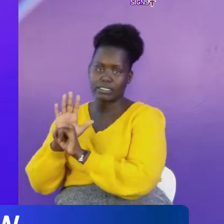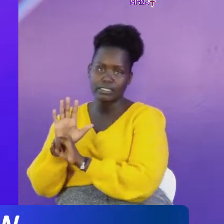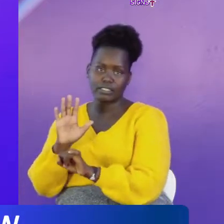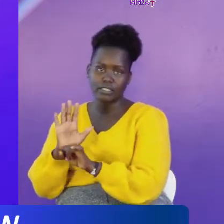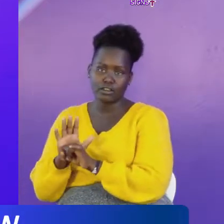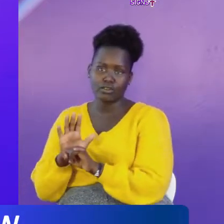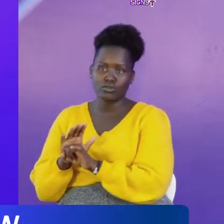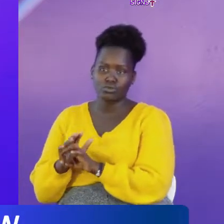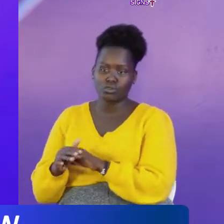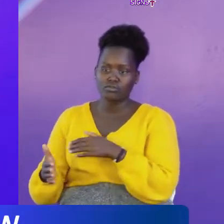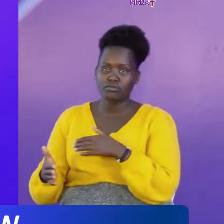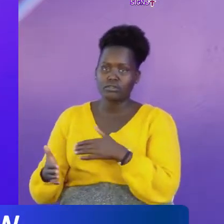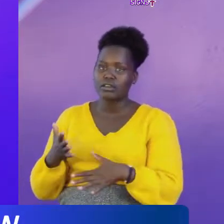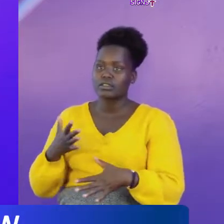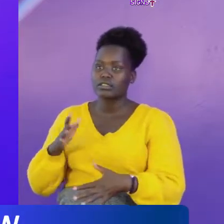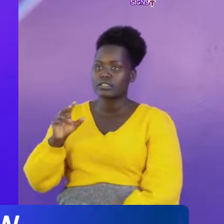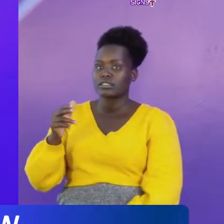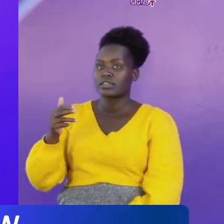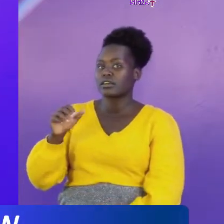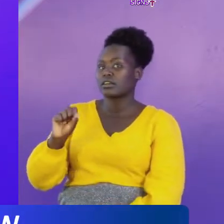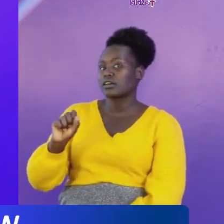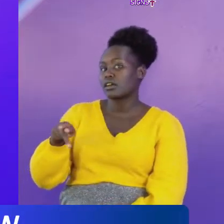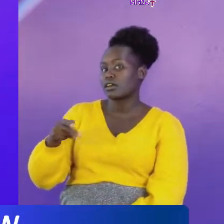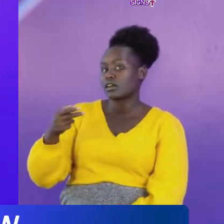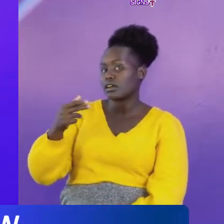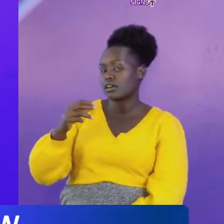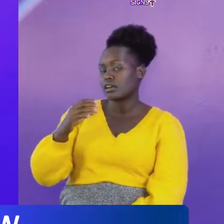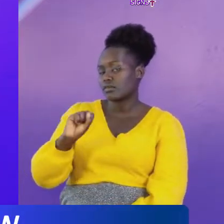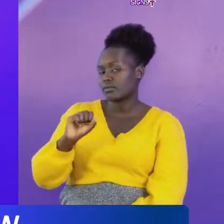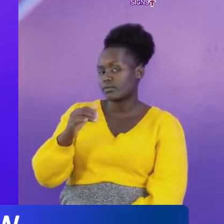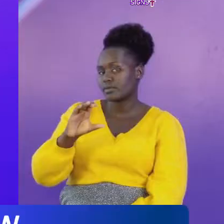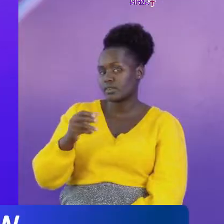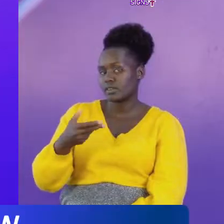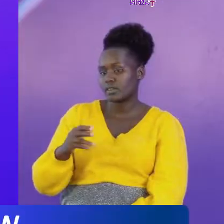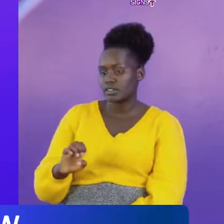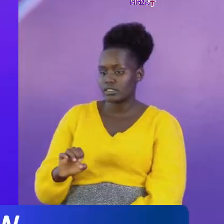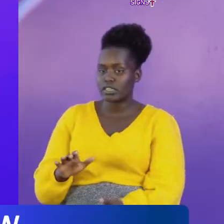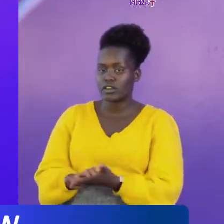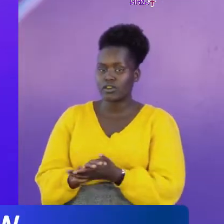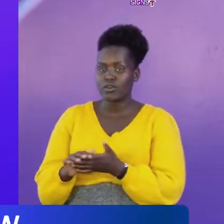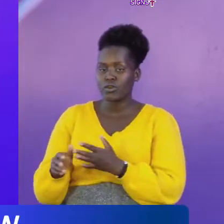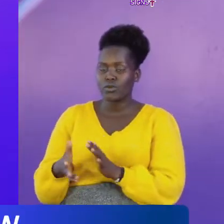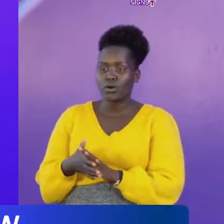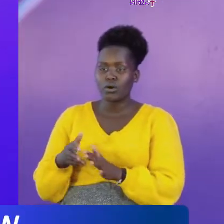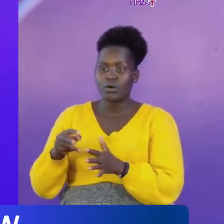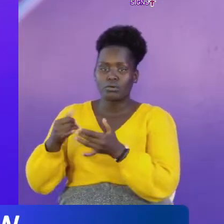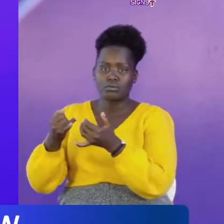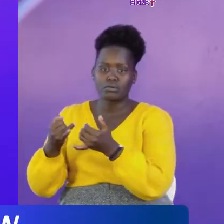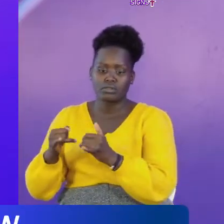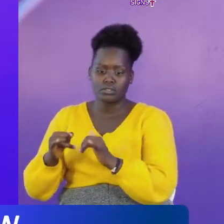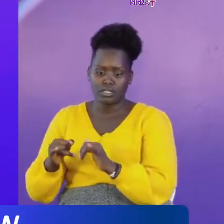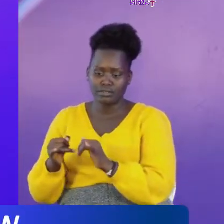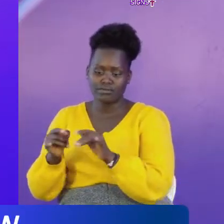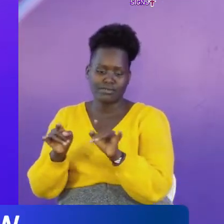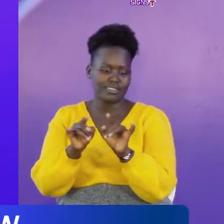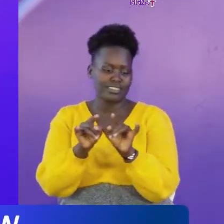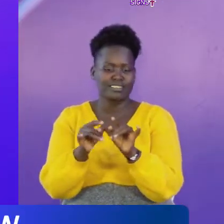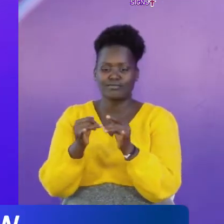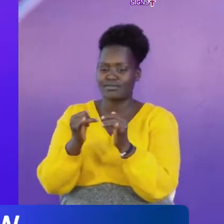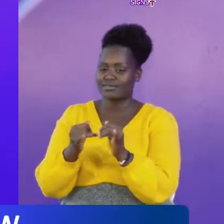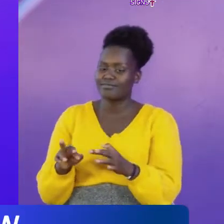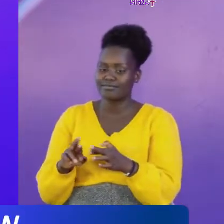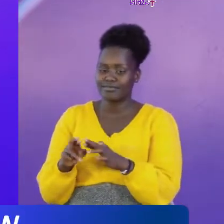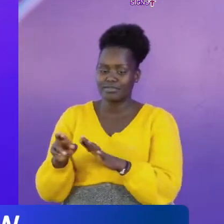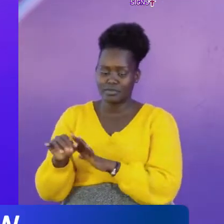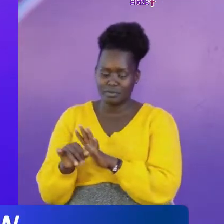hype. And you're sort of being swept off your feet. Yeah. It's like a new relationship. Yeah, exactly.